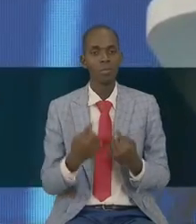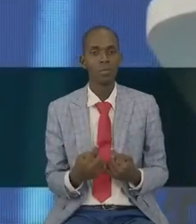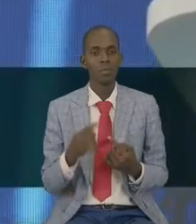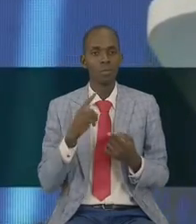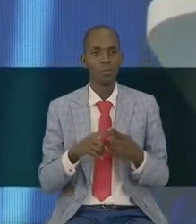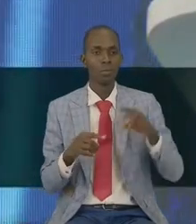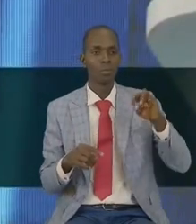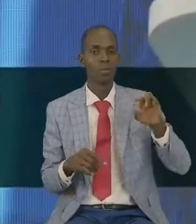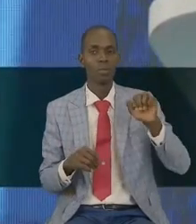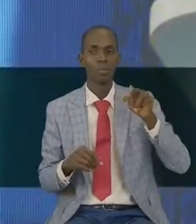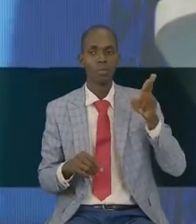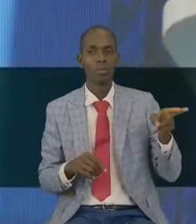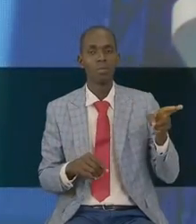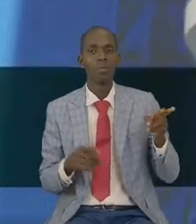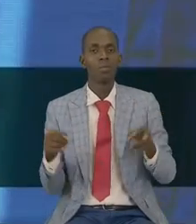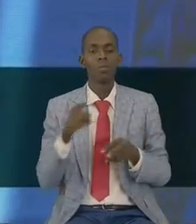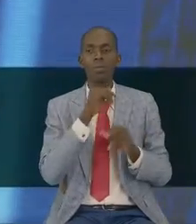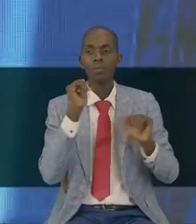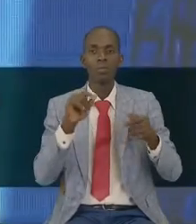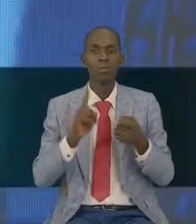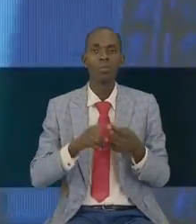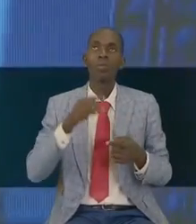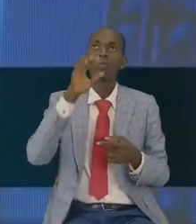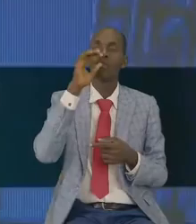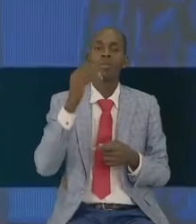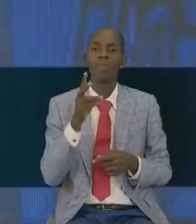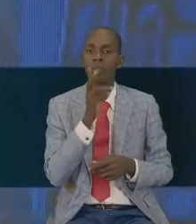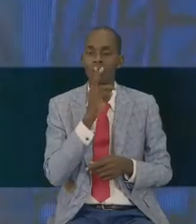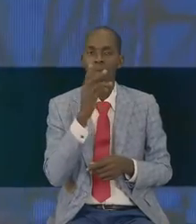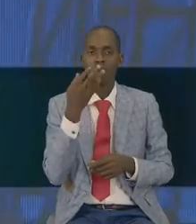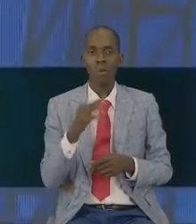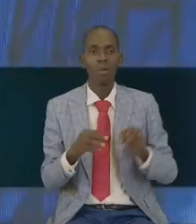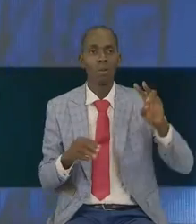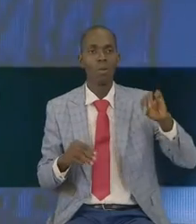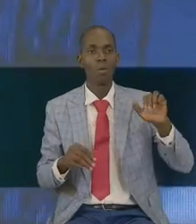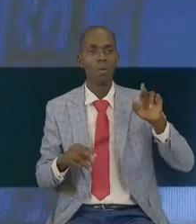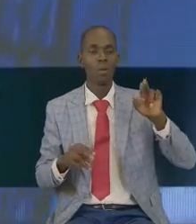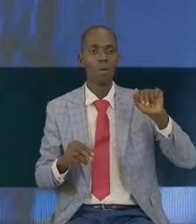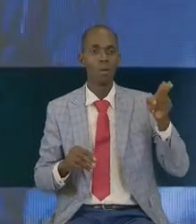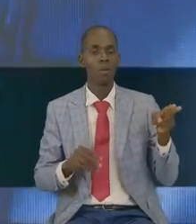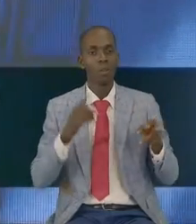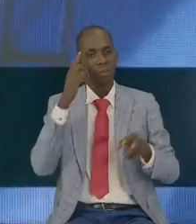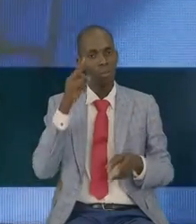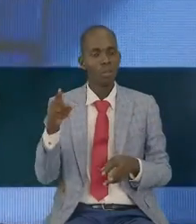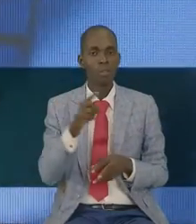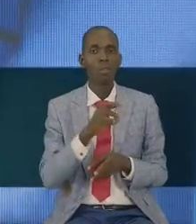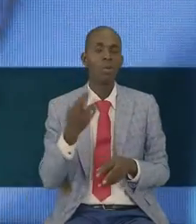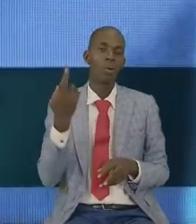Mara, they could not drink of the waters of Mara, for they were